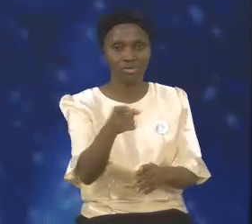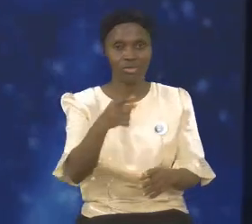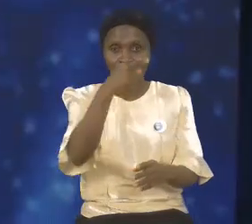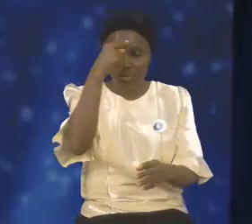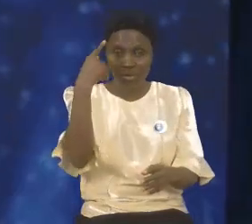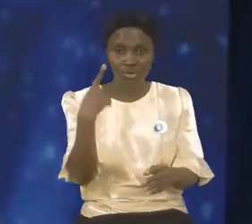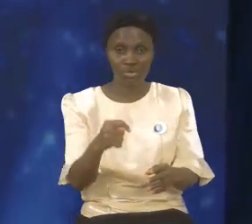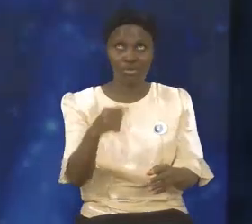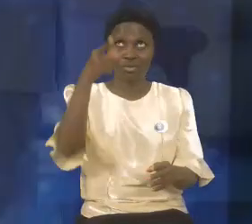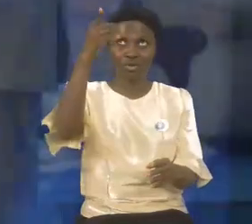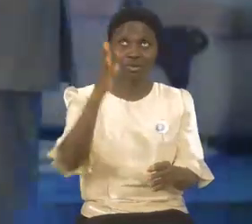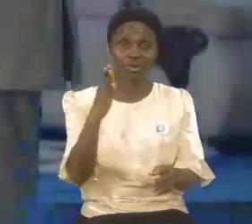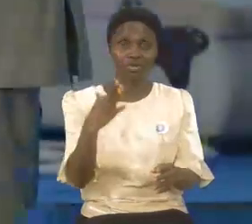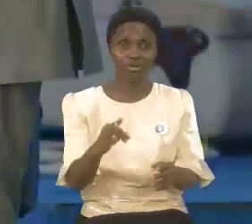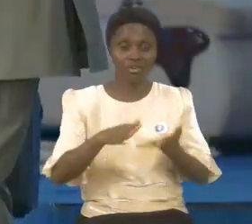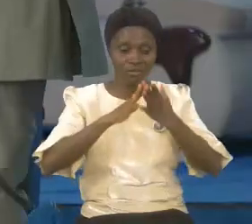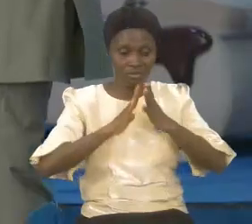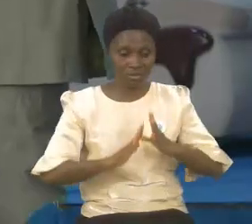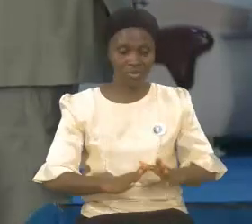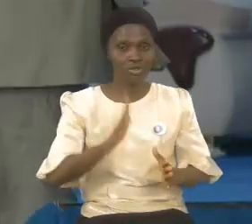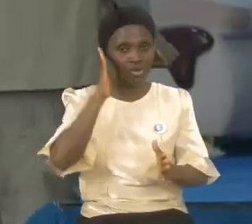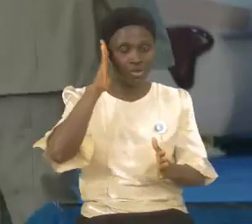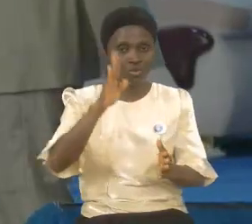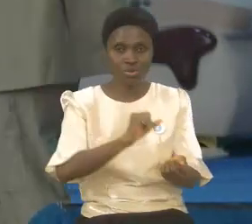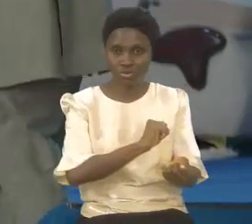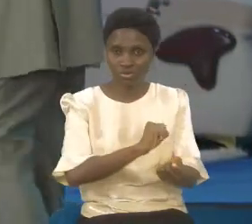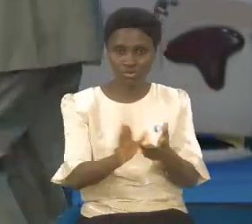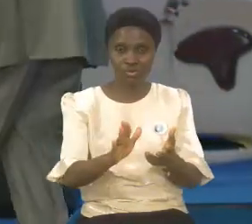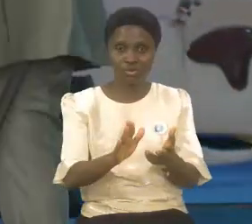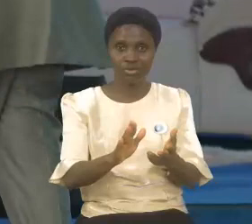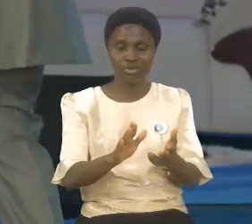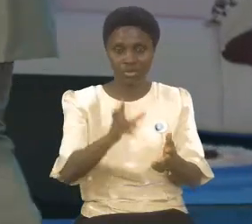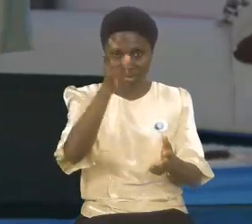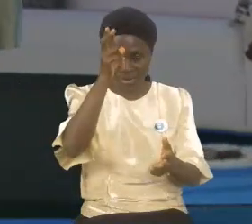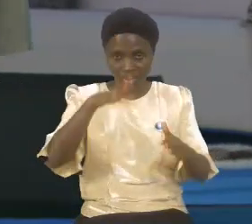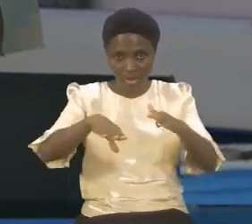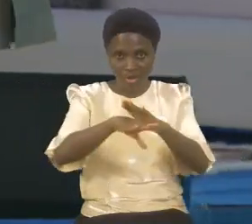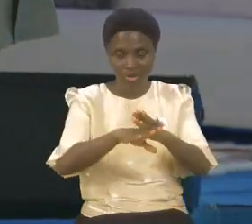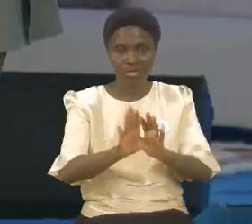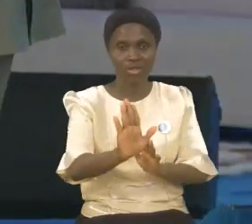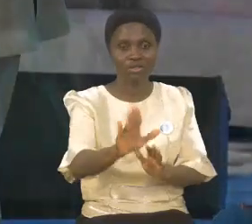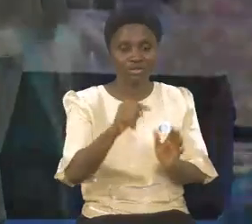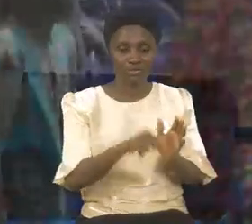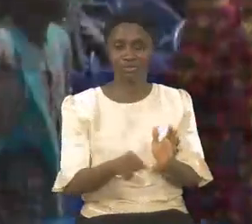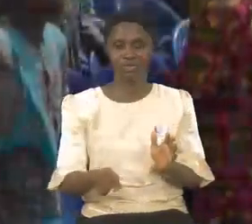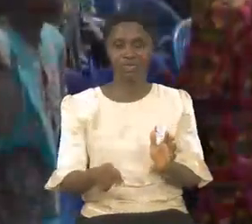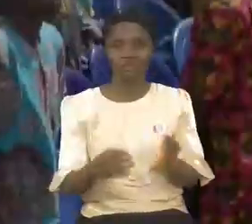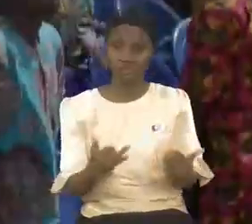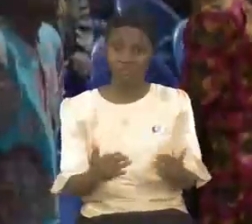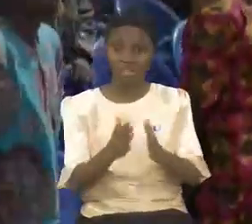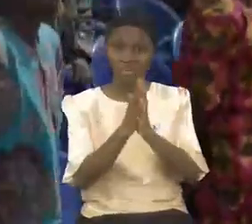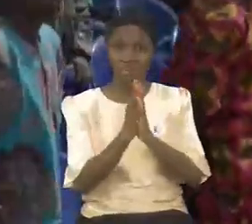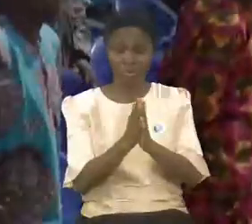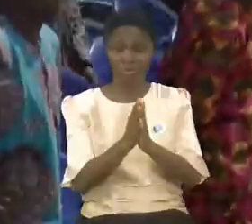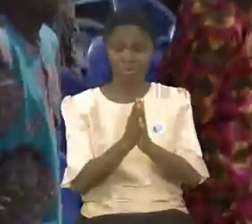Satan under your feet shortly. Open your mouth and talk to the Lord. Christ is coming. His